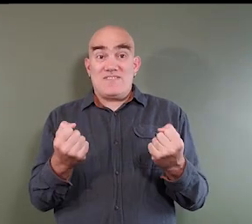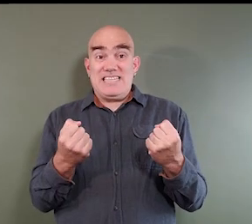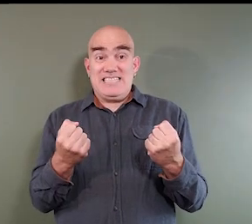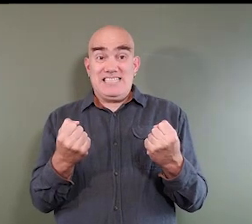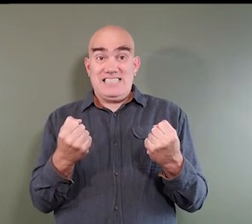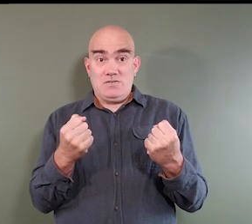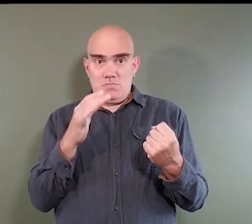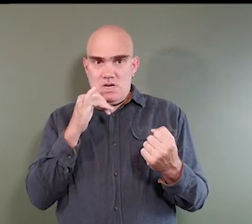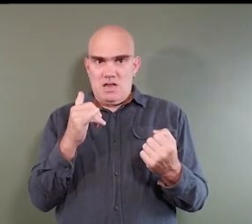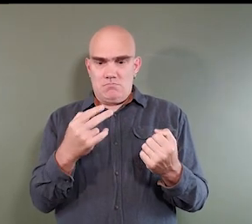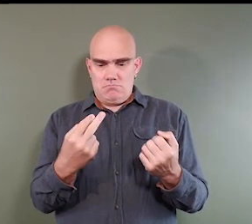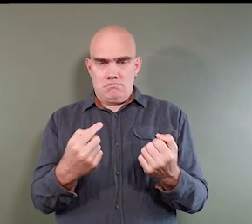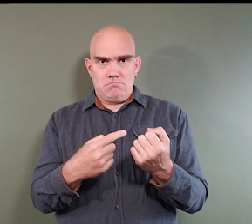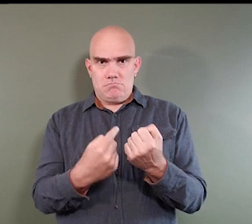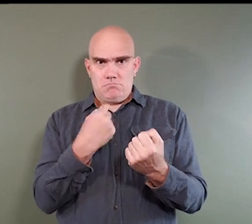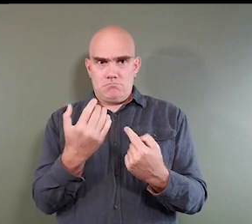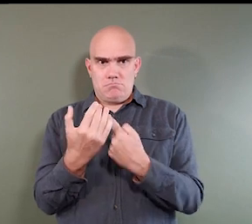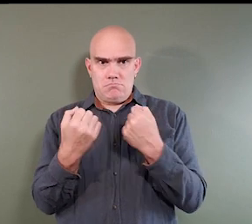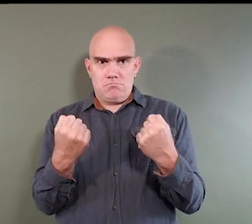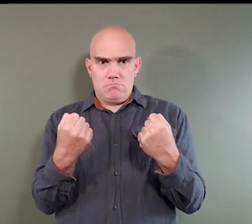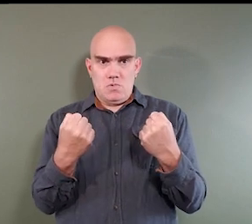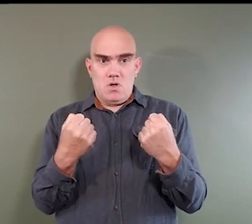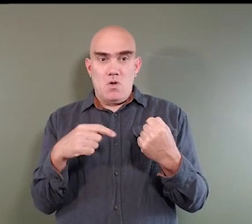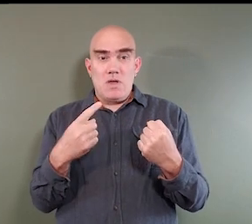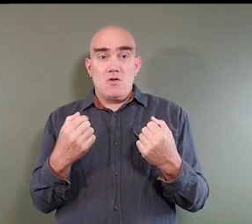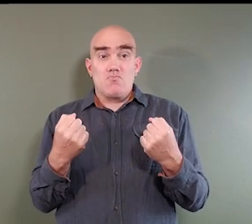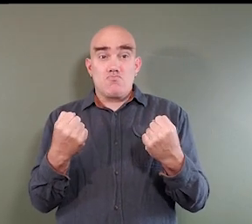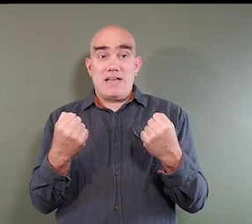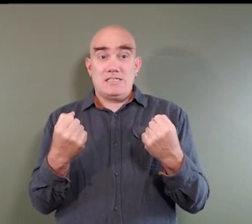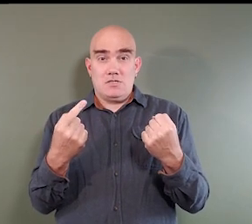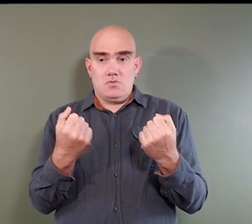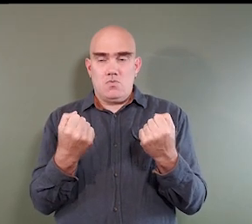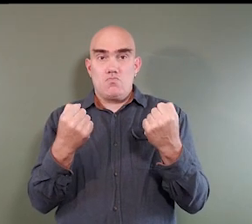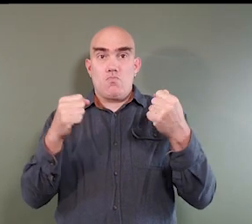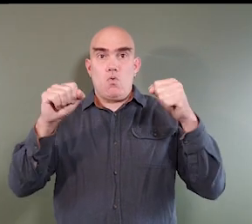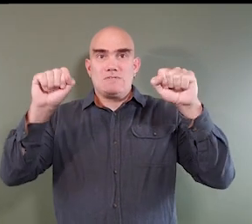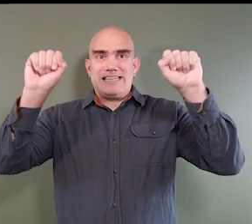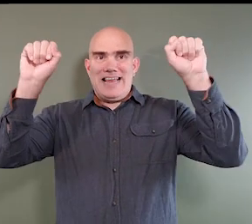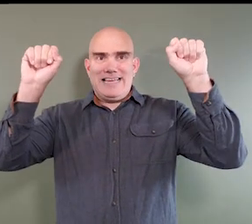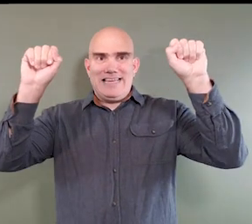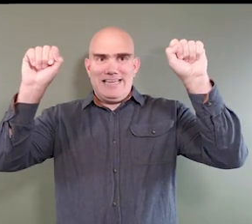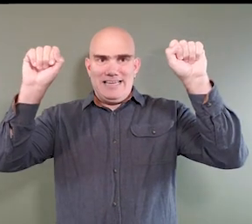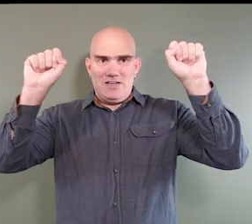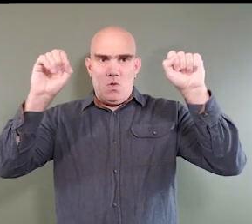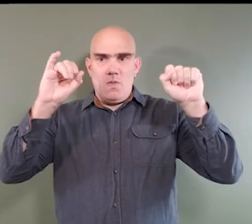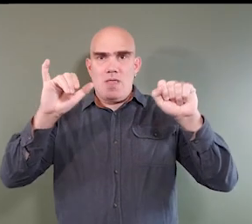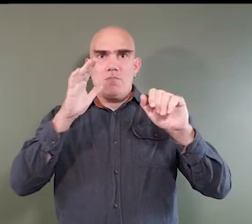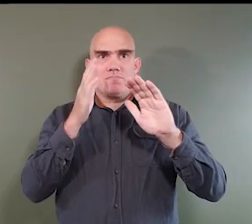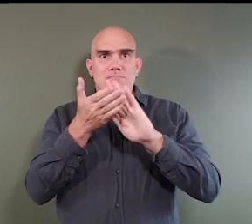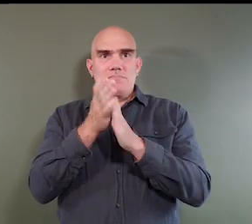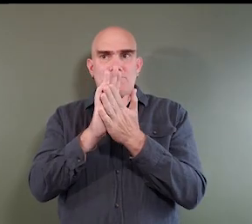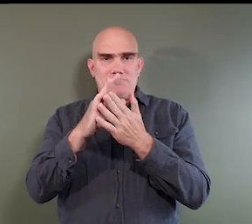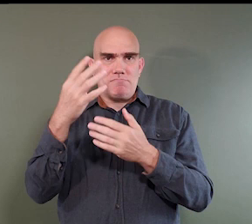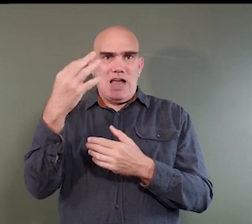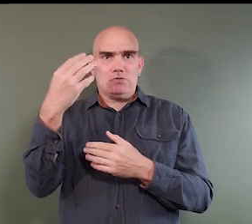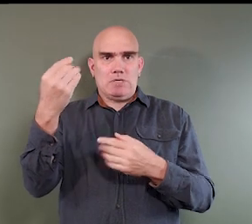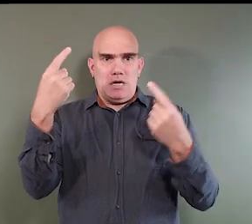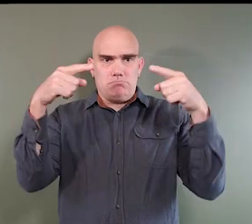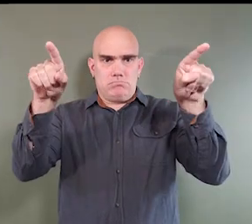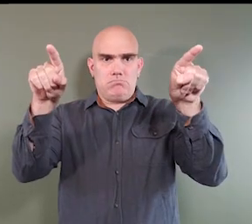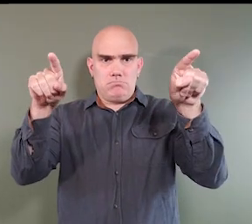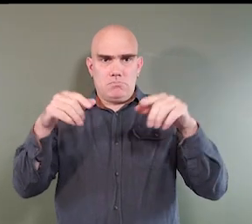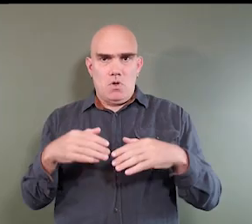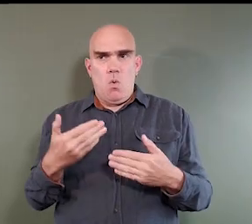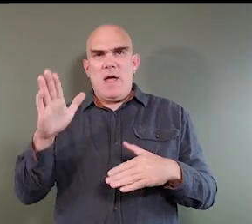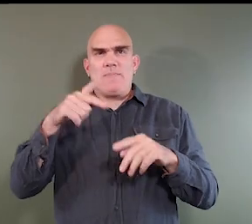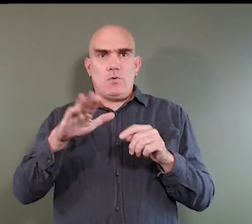you. As you press upwards, you're gonna start rotating your fists so that they're facing the outside or